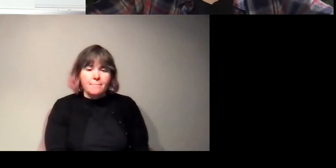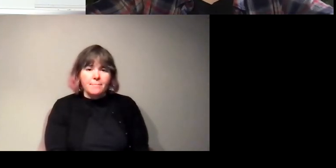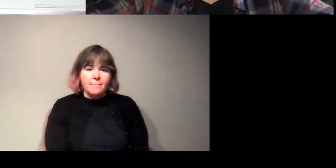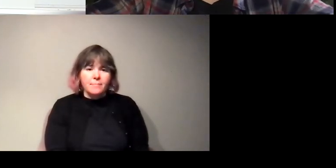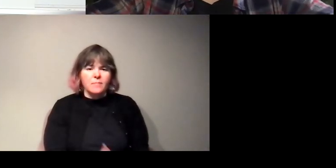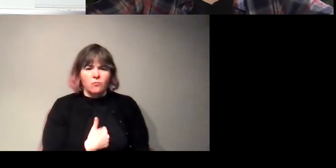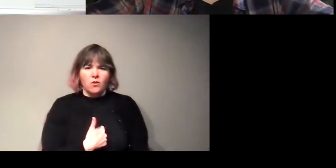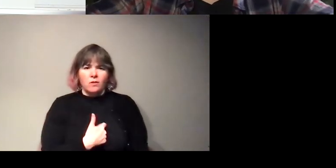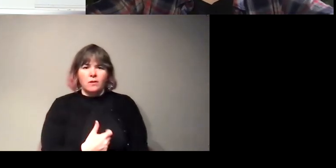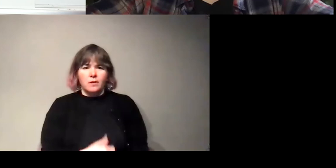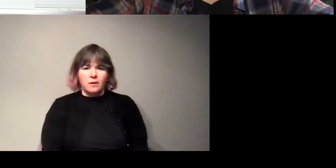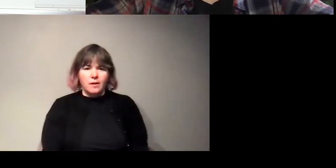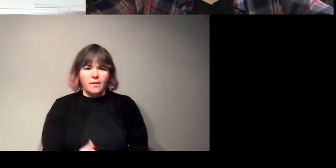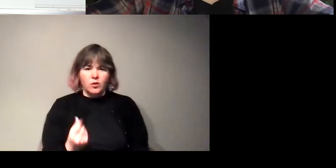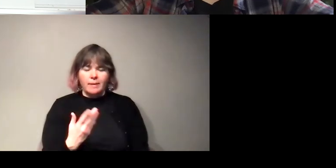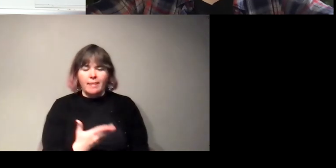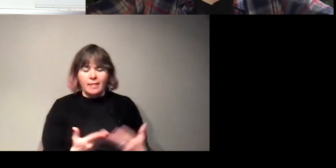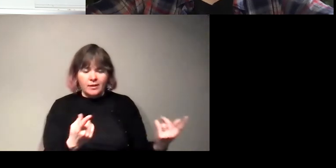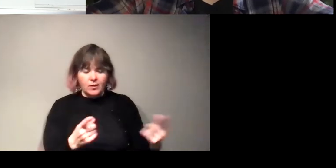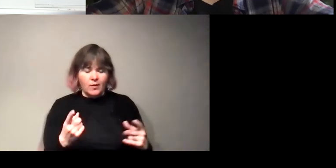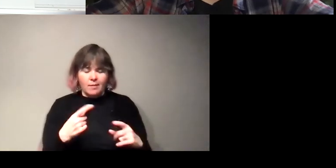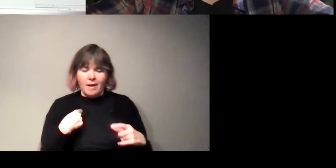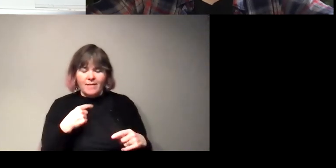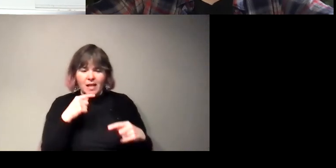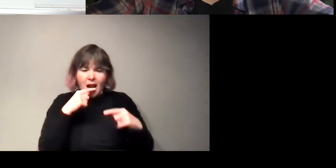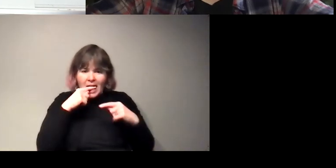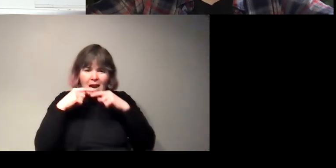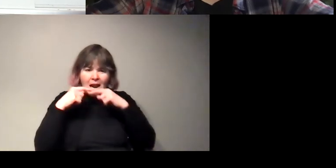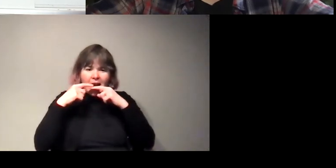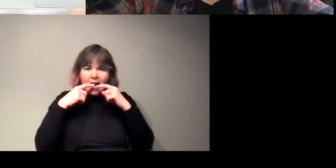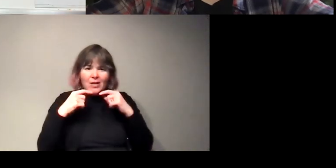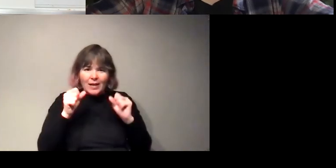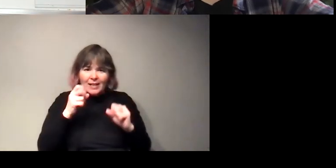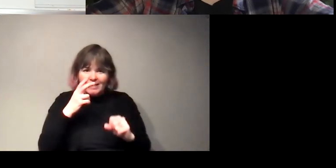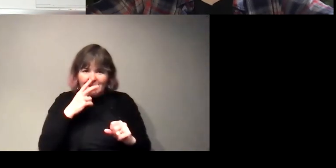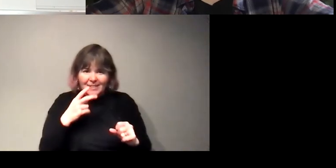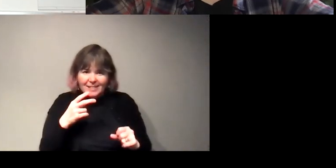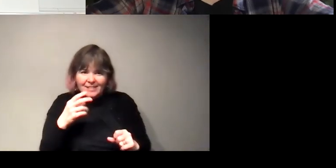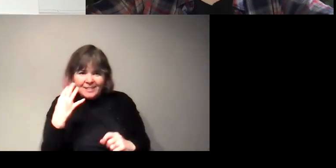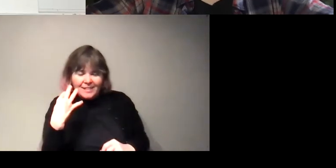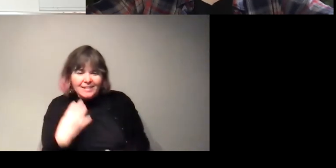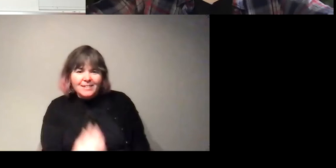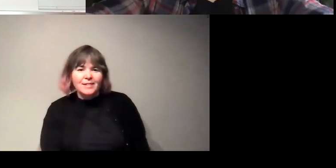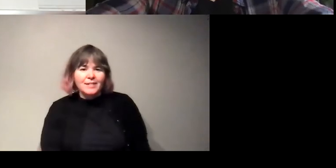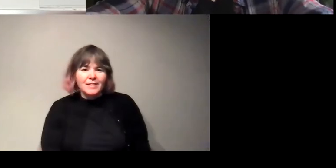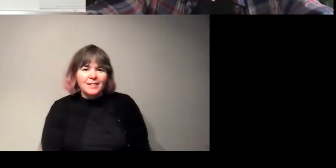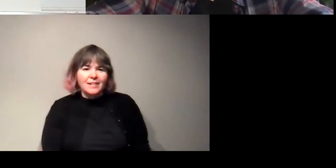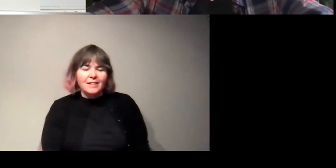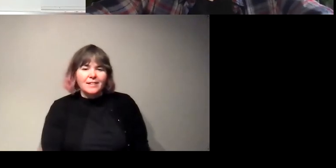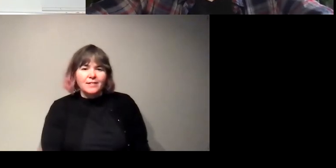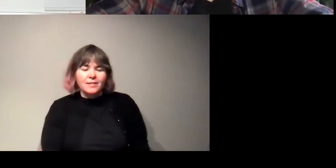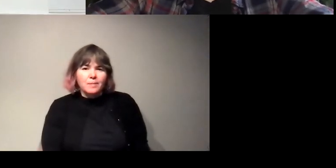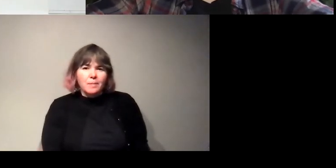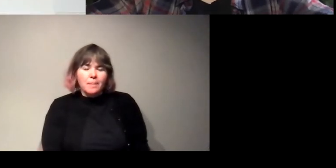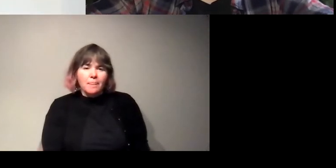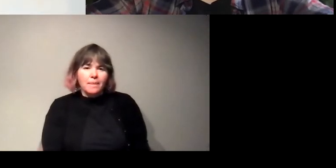Sorry, got too many things in my face, as you can see. That's why